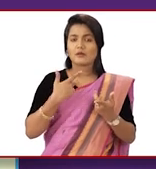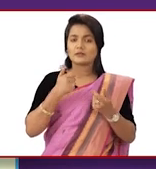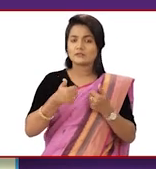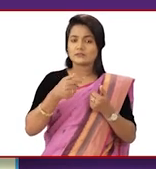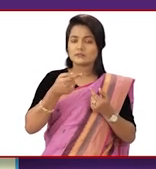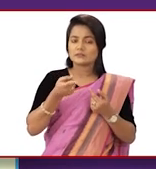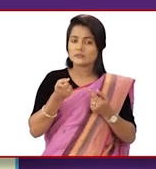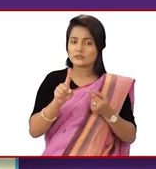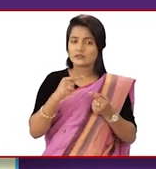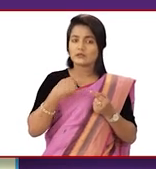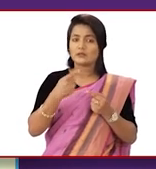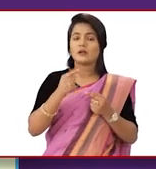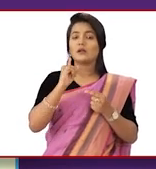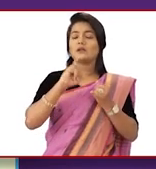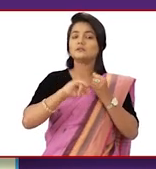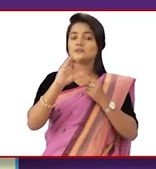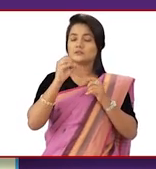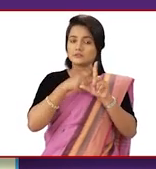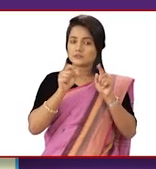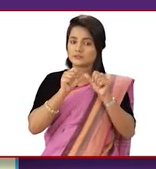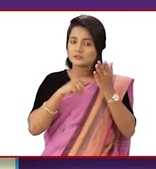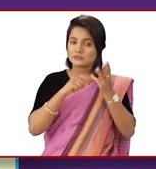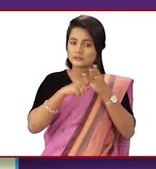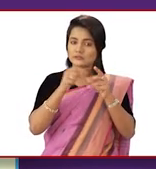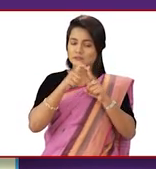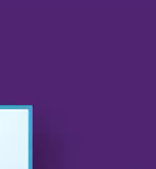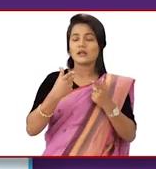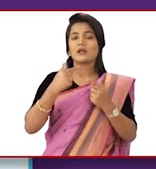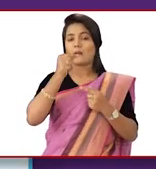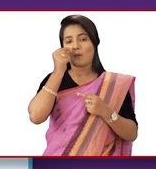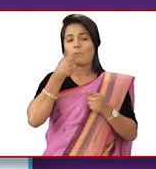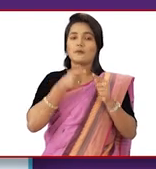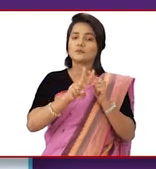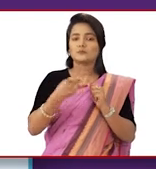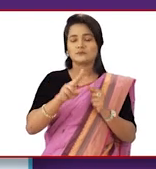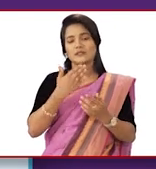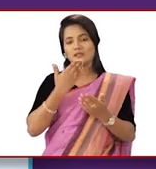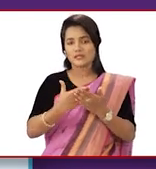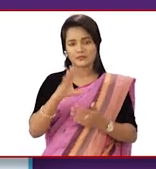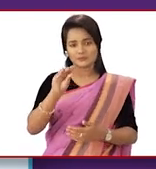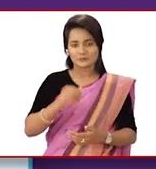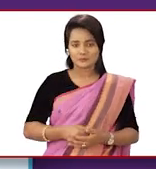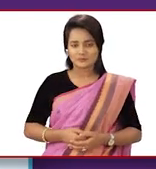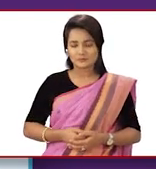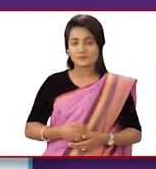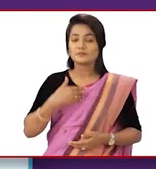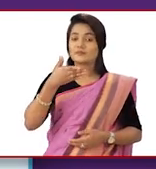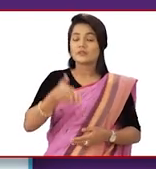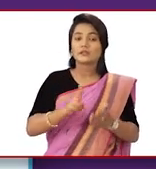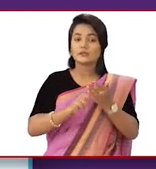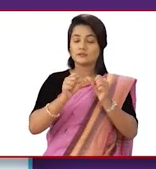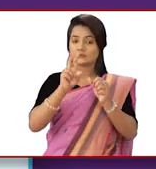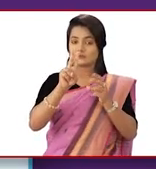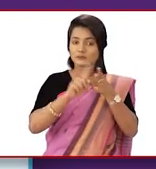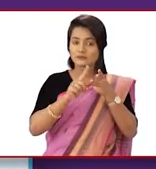through isolated incidences of sexism. Thank you so much, Sabeena, for sharing your thoughts. I'll go to Naveed Bhai. Naveed Bhai,